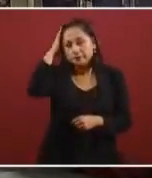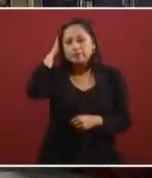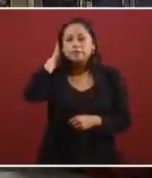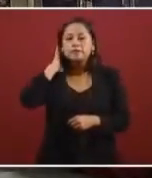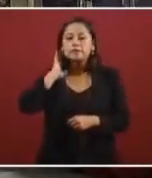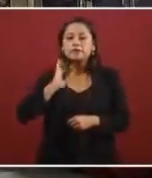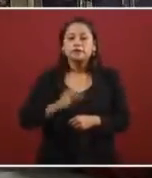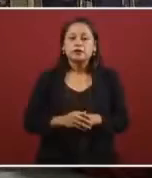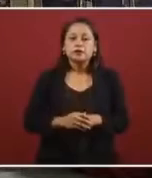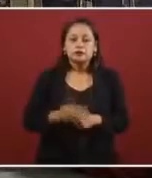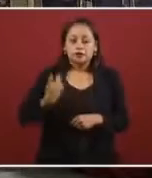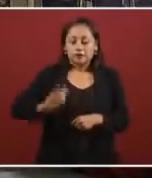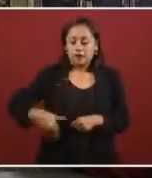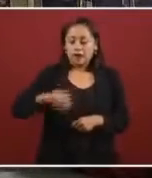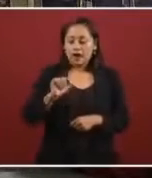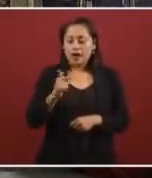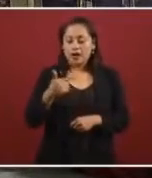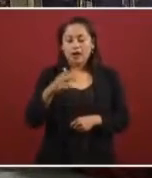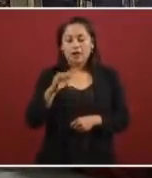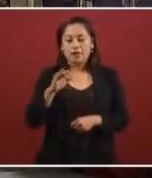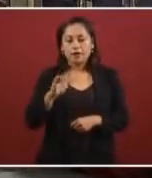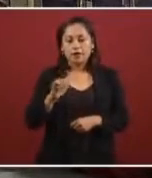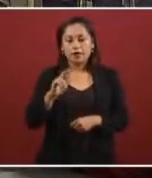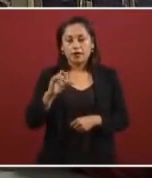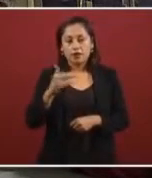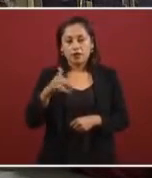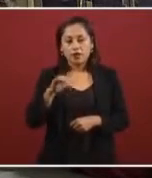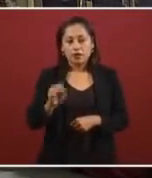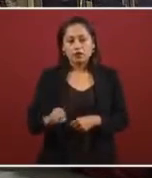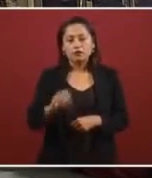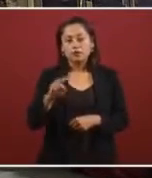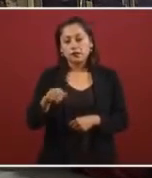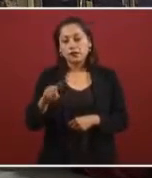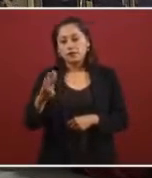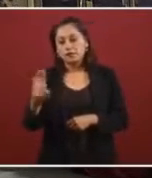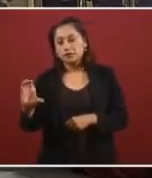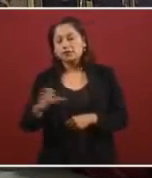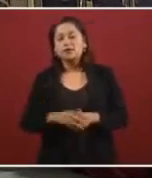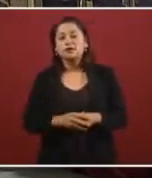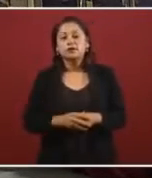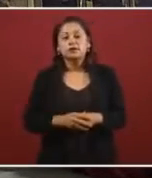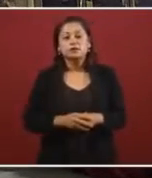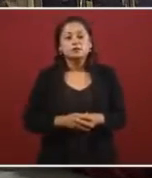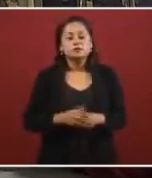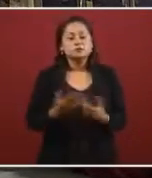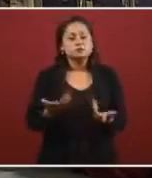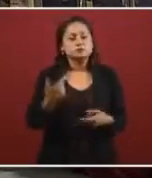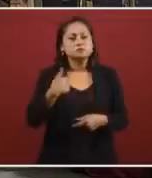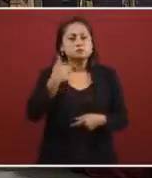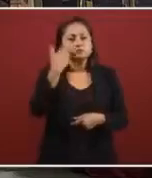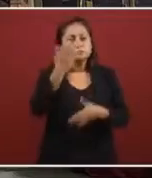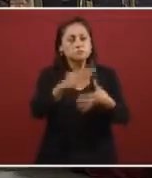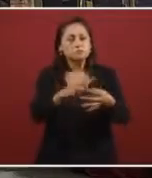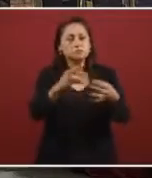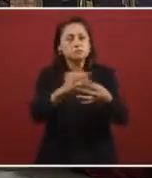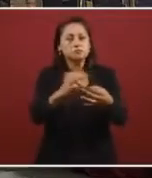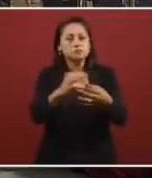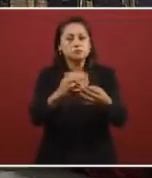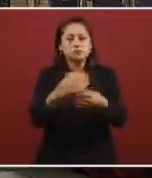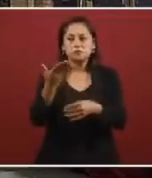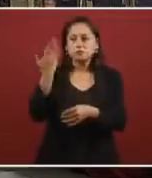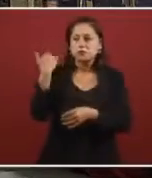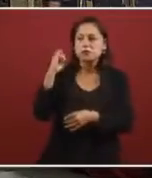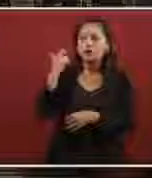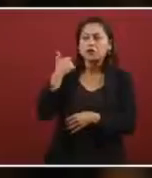Ana Gabriela Rojas de la BBC. Muchas gracias. Buenos días. Ana Gabriela Rojas of Advance. She wants to clarify. A while ago,